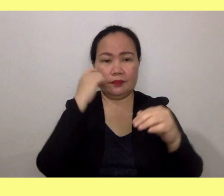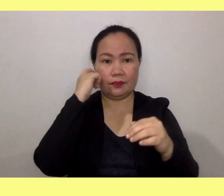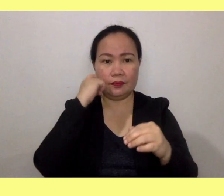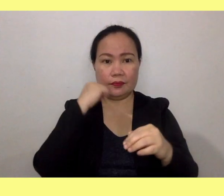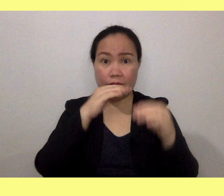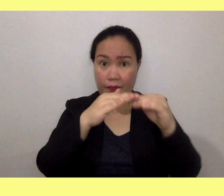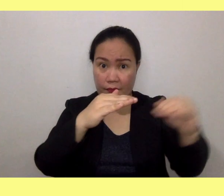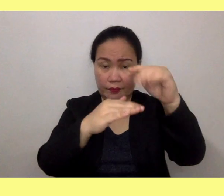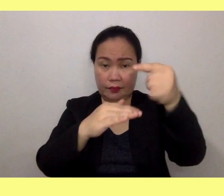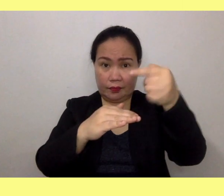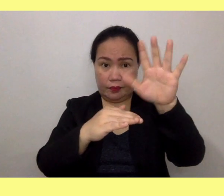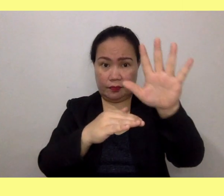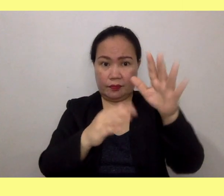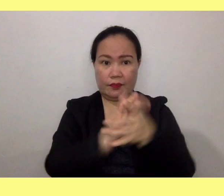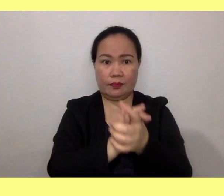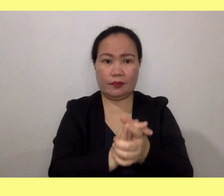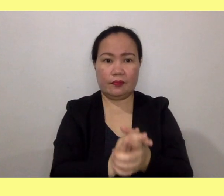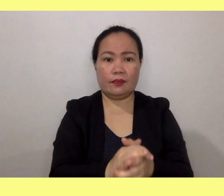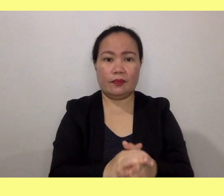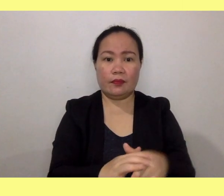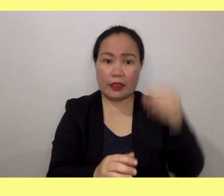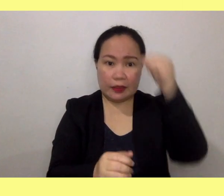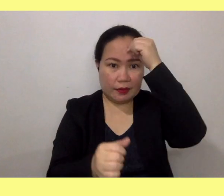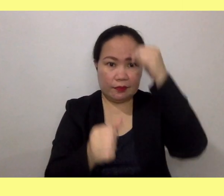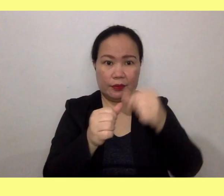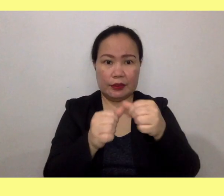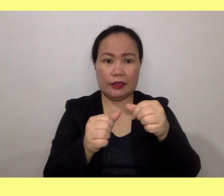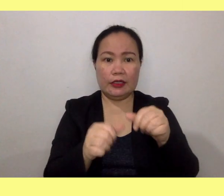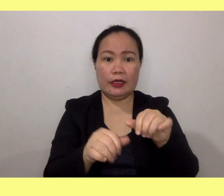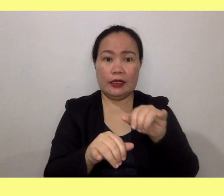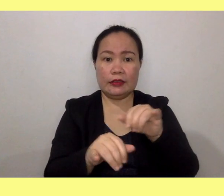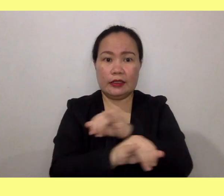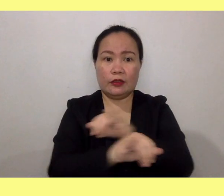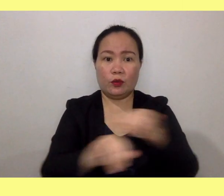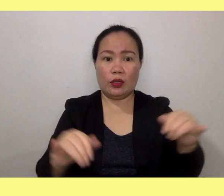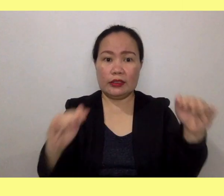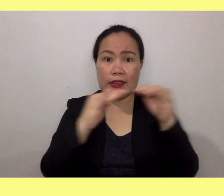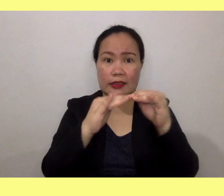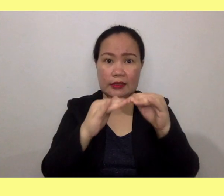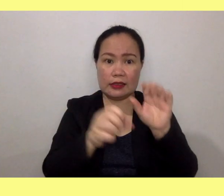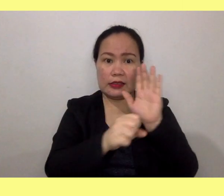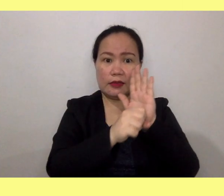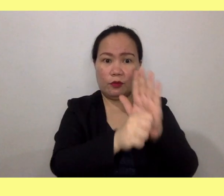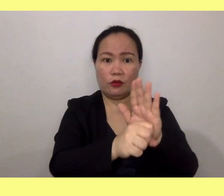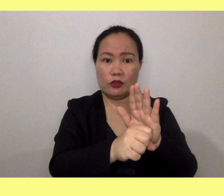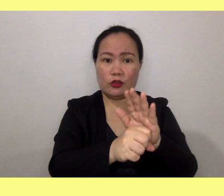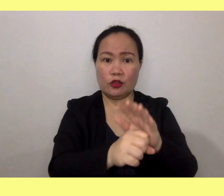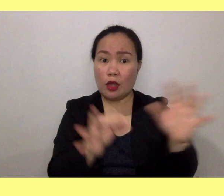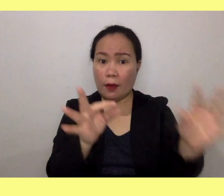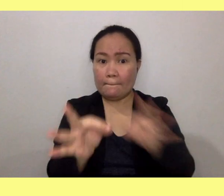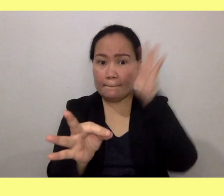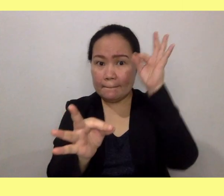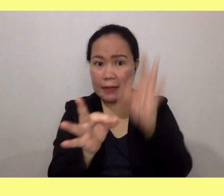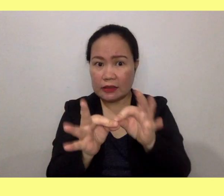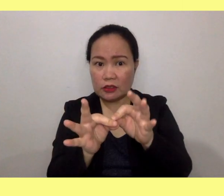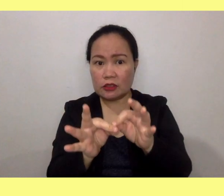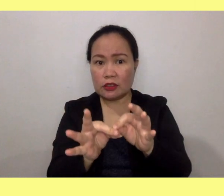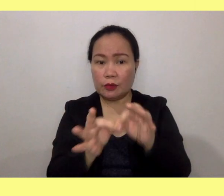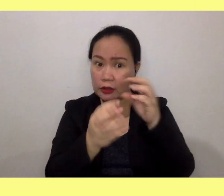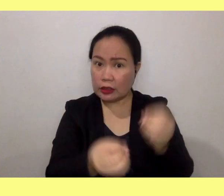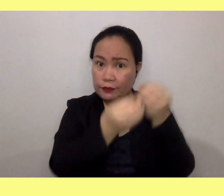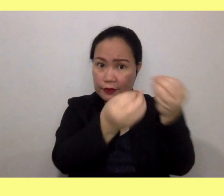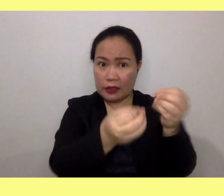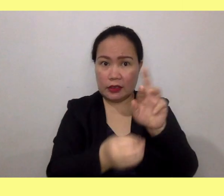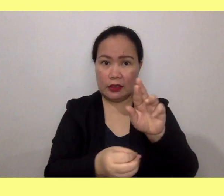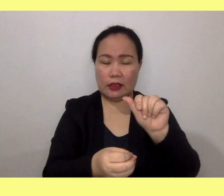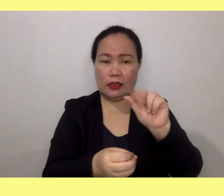that the inequality symbol should match the ones in the given range. So, anong ibig sabihin nito? So,